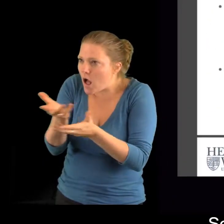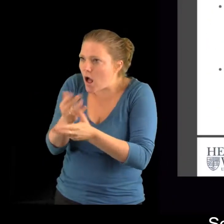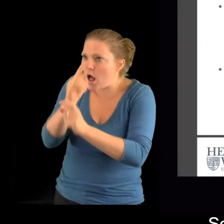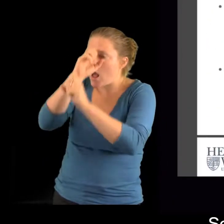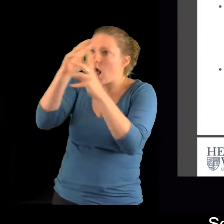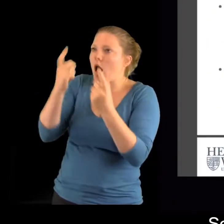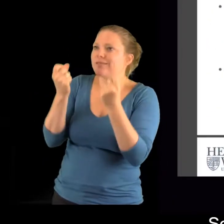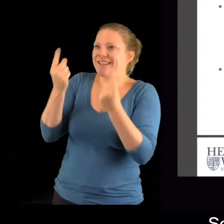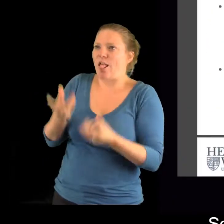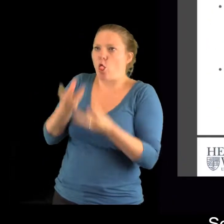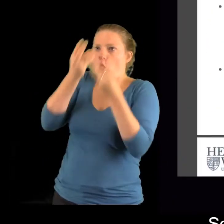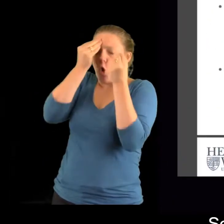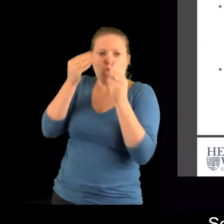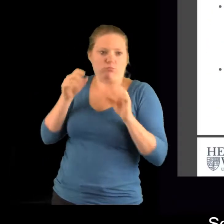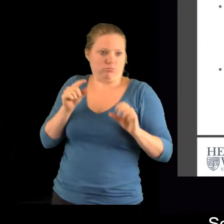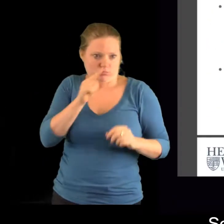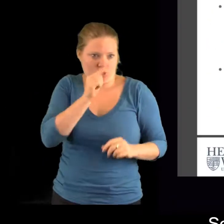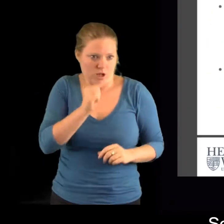So supervision.